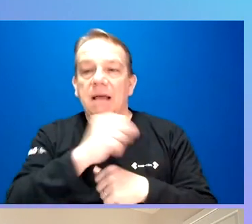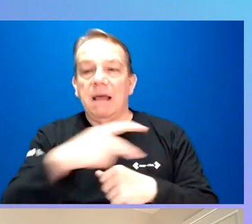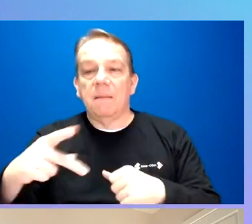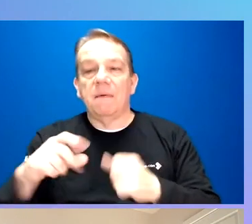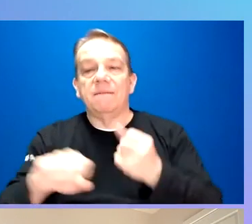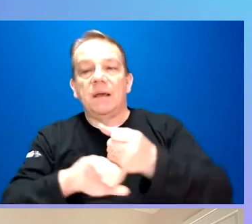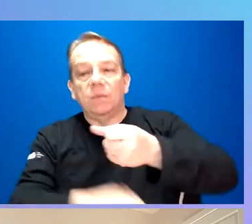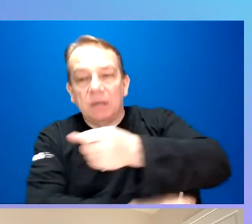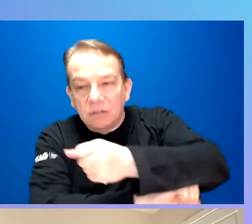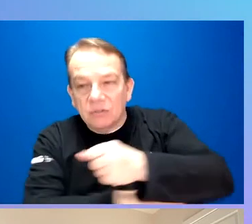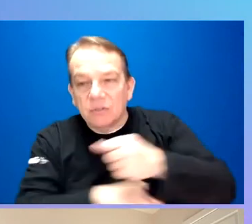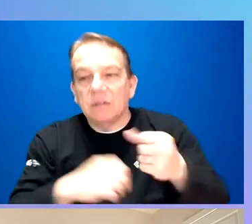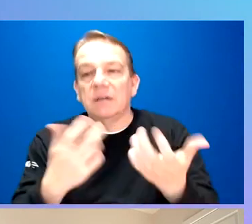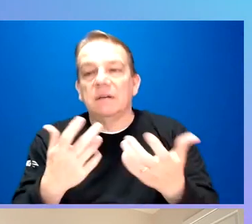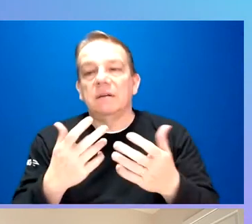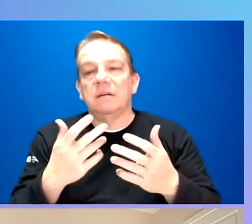Foundation.